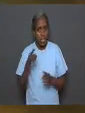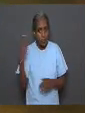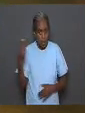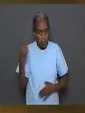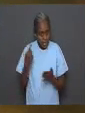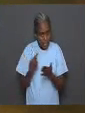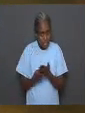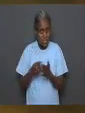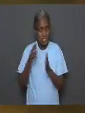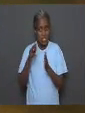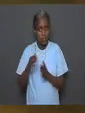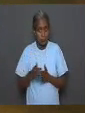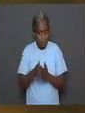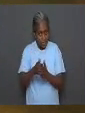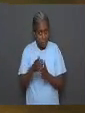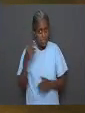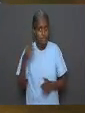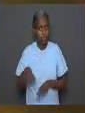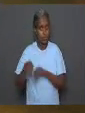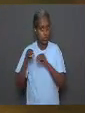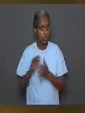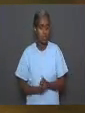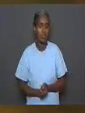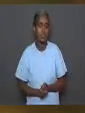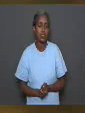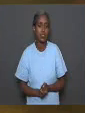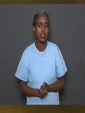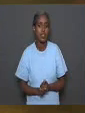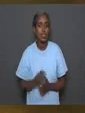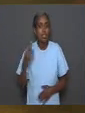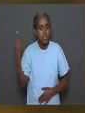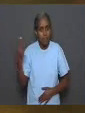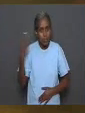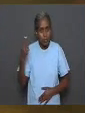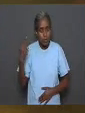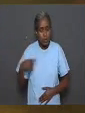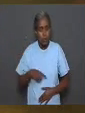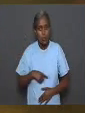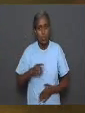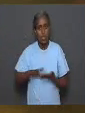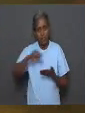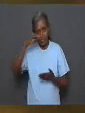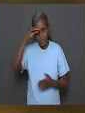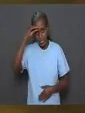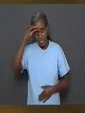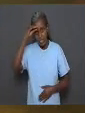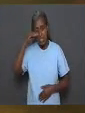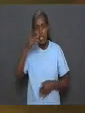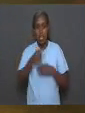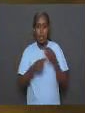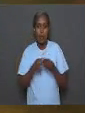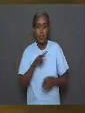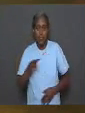these principles, students? Let us use what we have just learned about vector